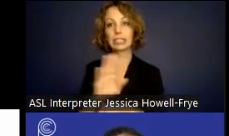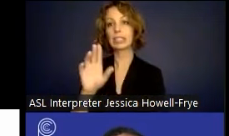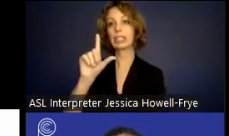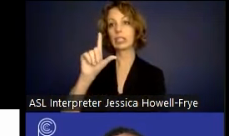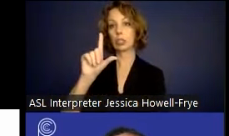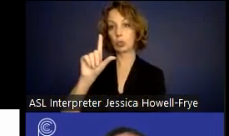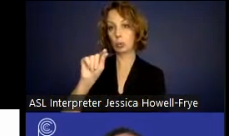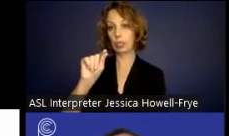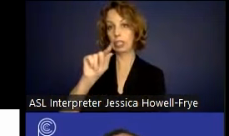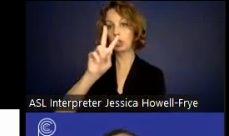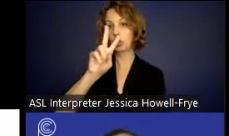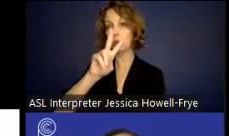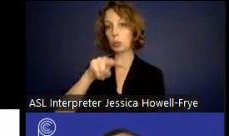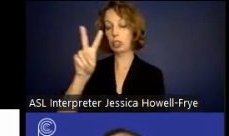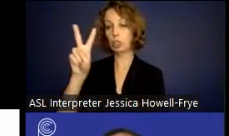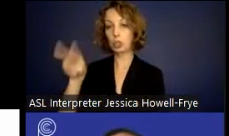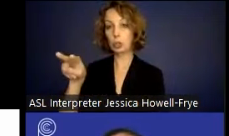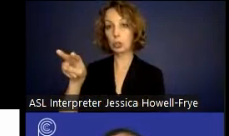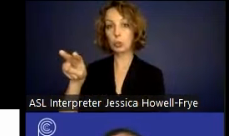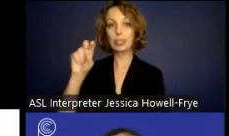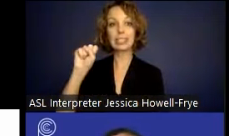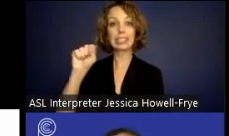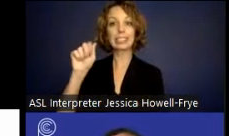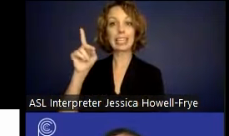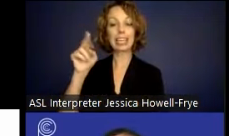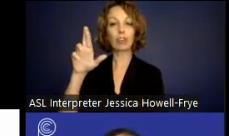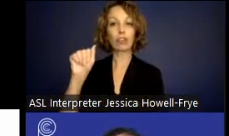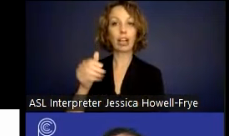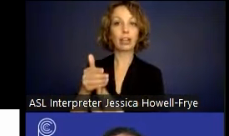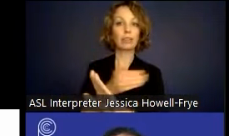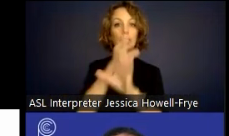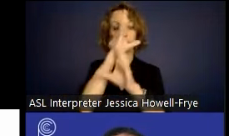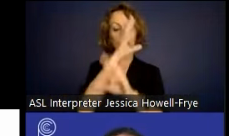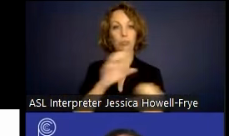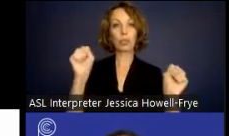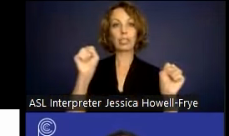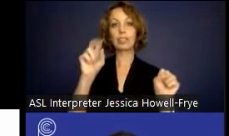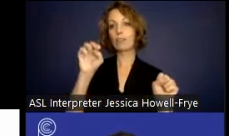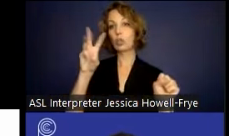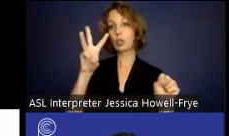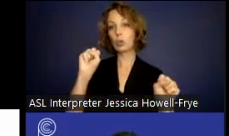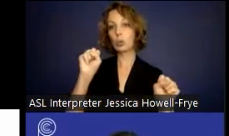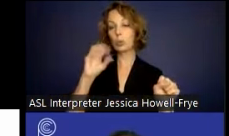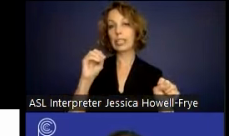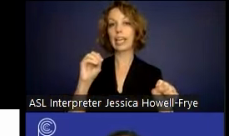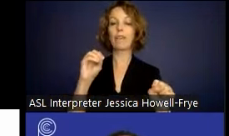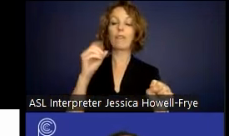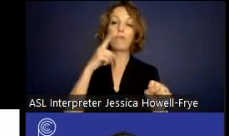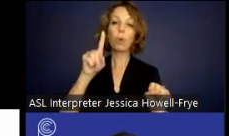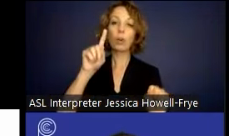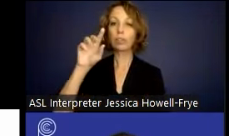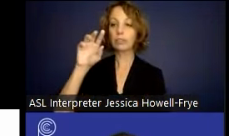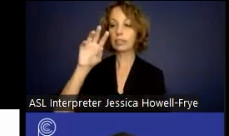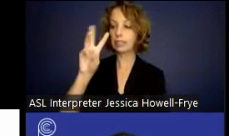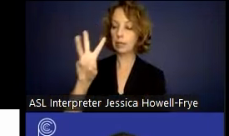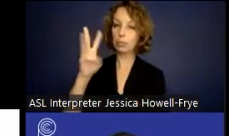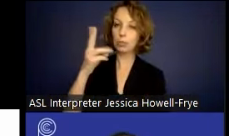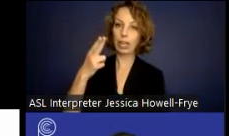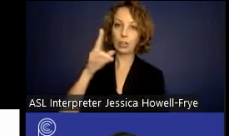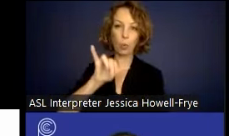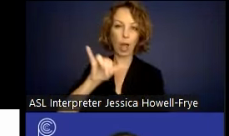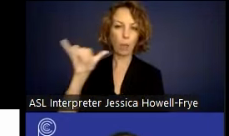2022, Sandra was Vice President of News and Civic Dialogue for WHYY, the NPR